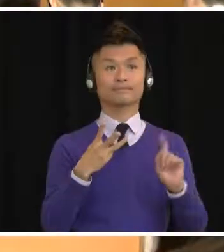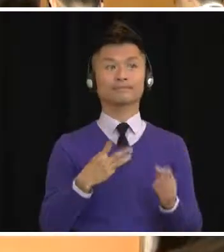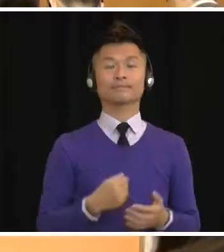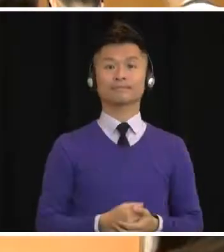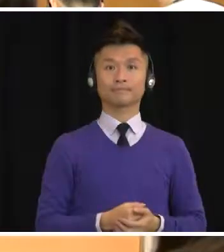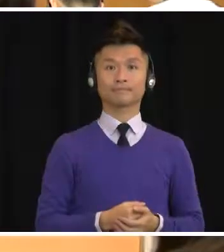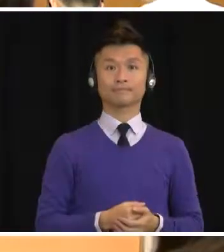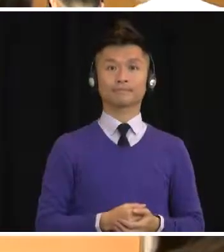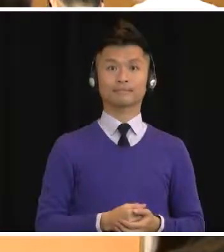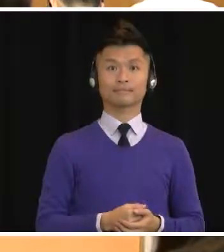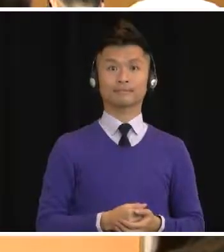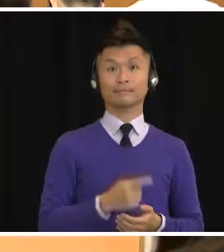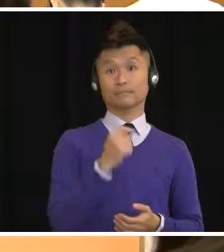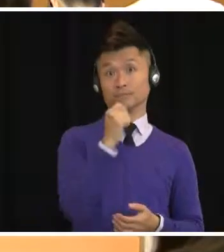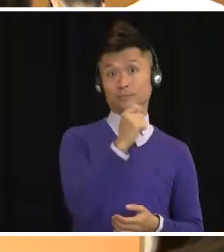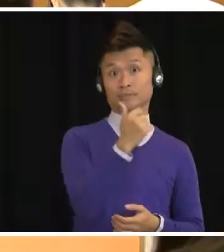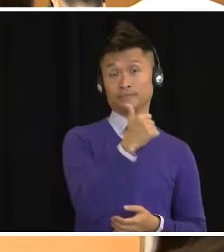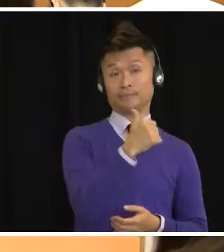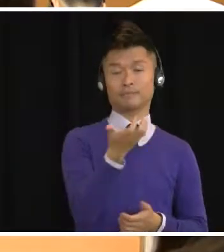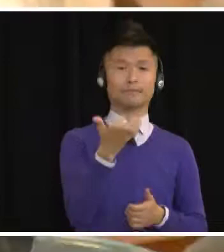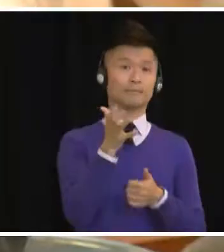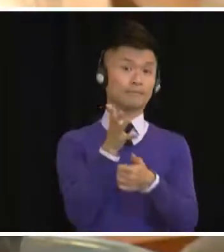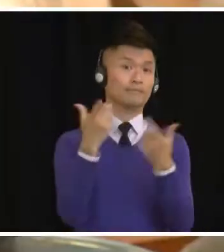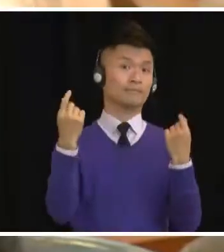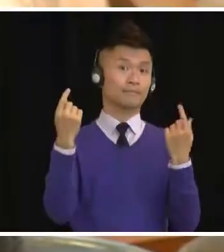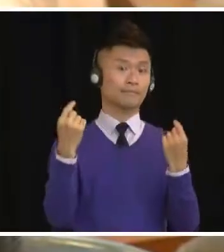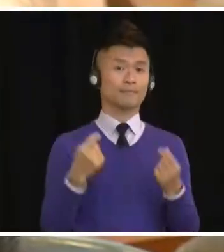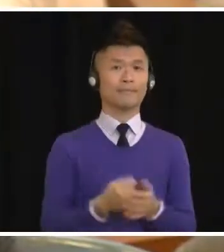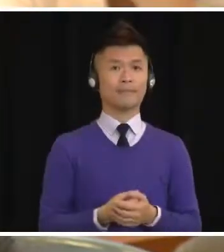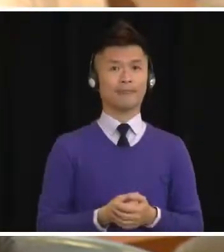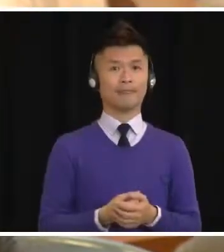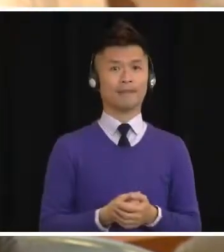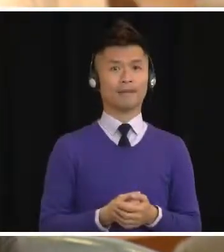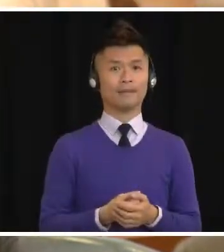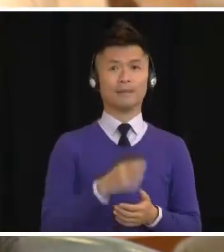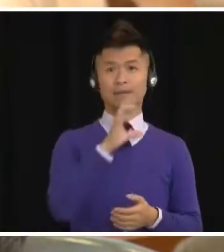And the next question comes from Professor Tobin.